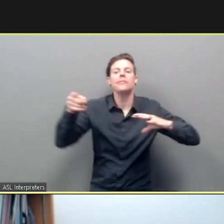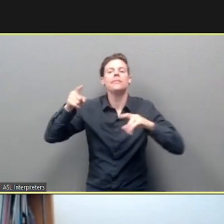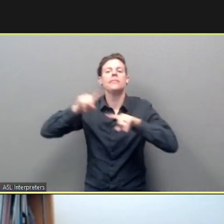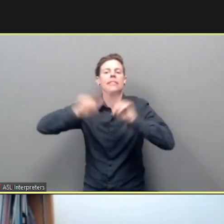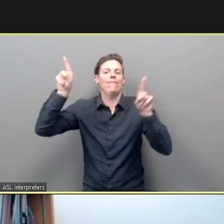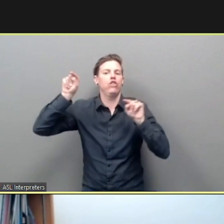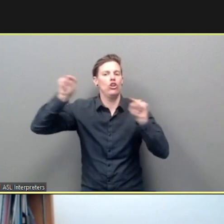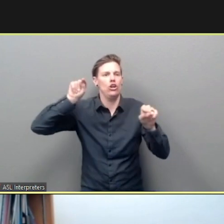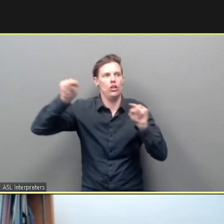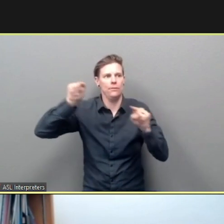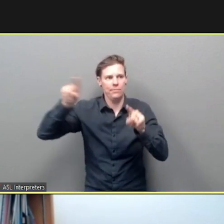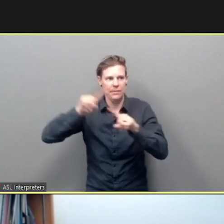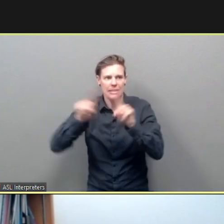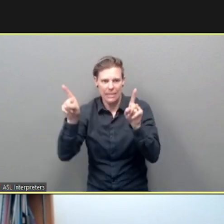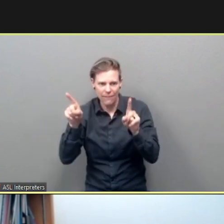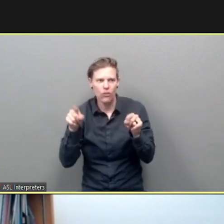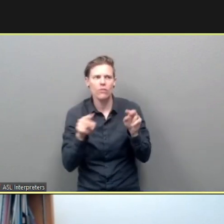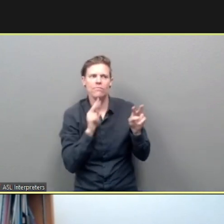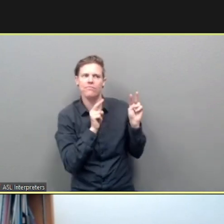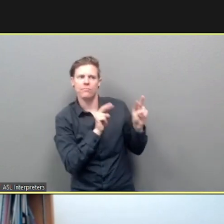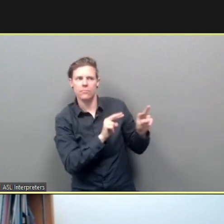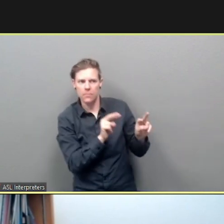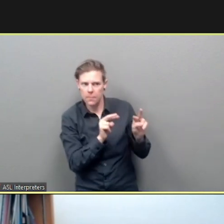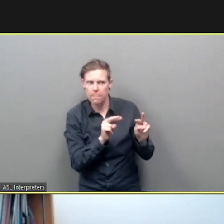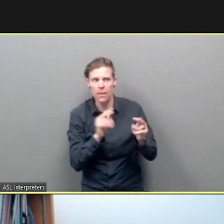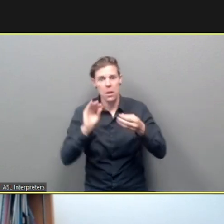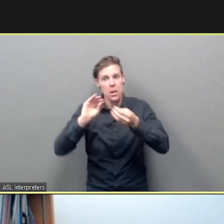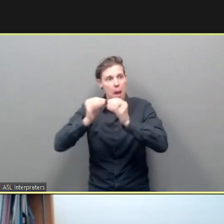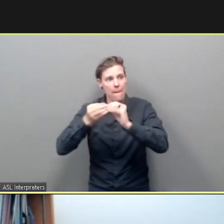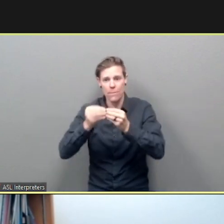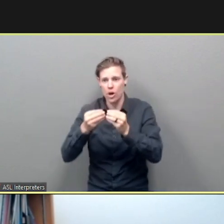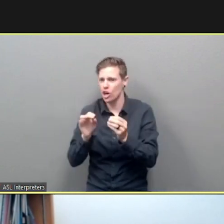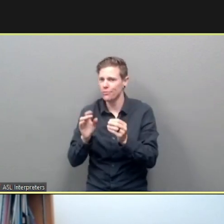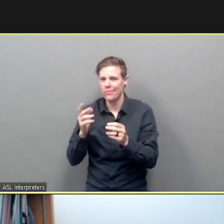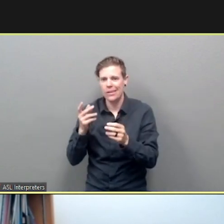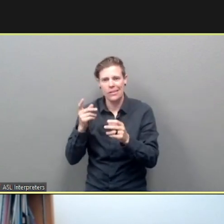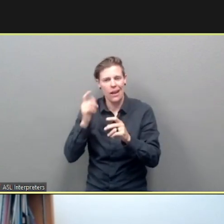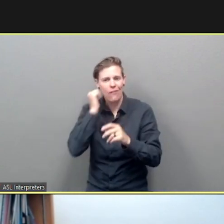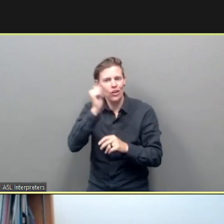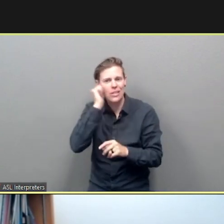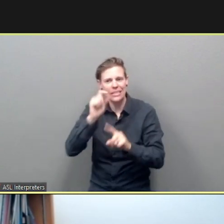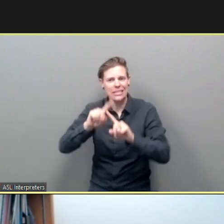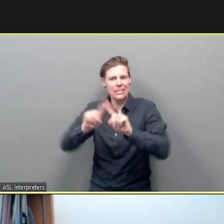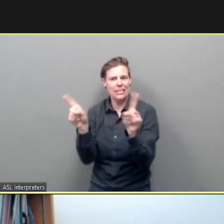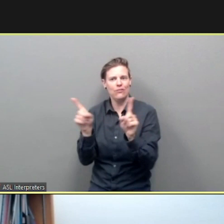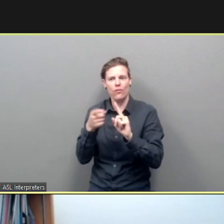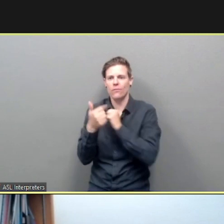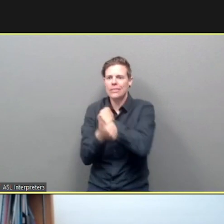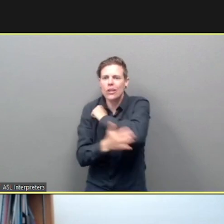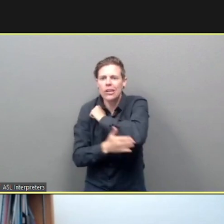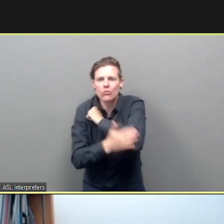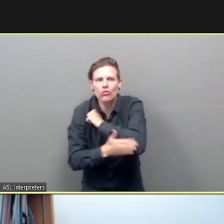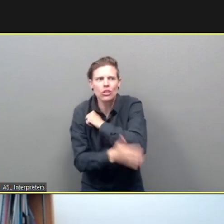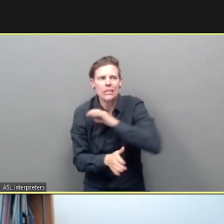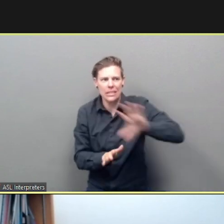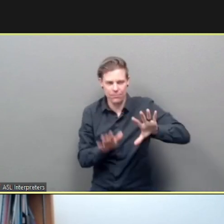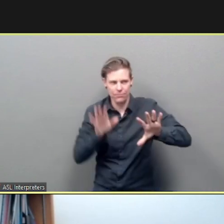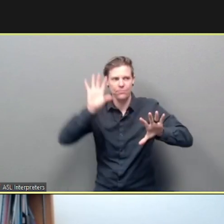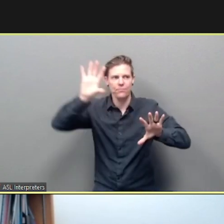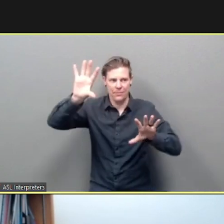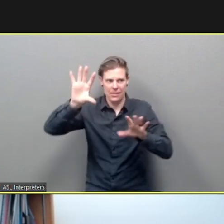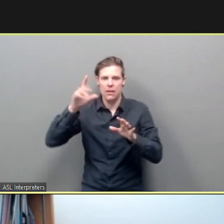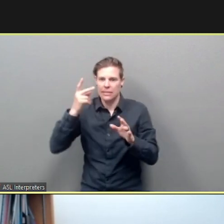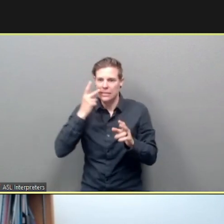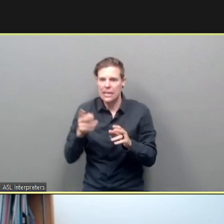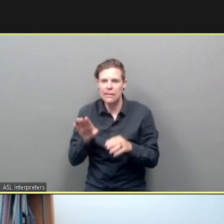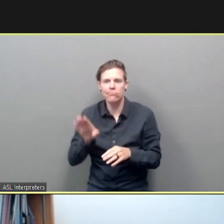seeing the volume of cases or the same case rates at the metro region, but we want to show you the trend here where you